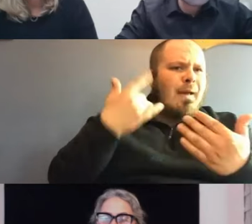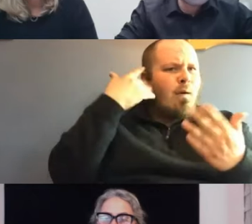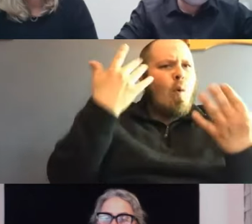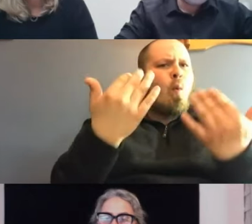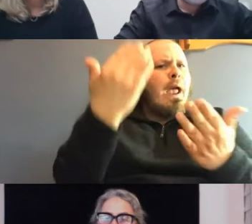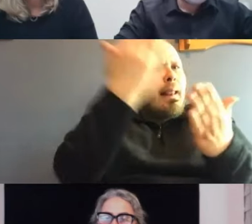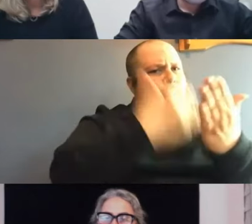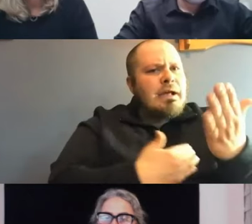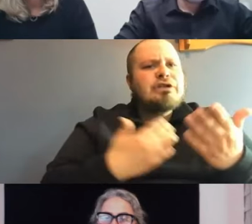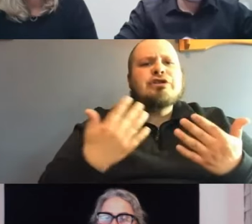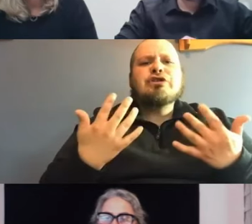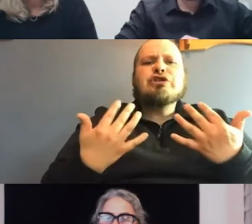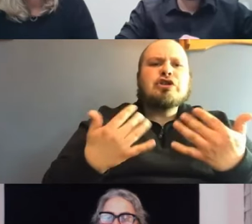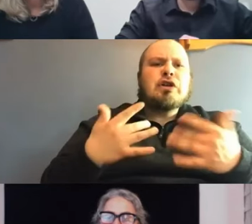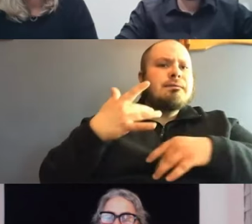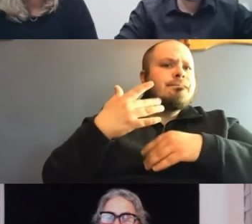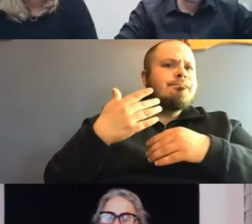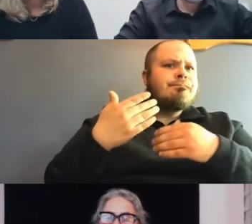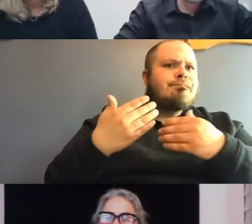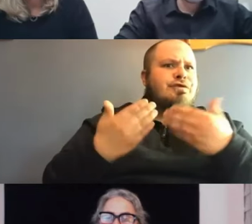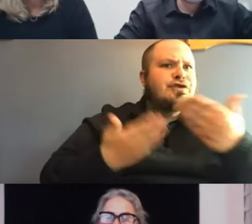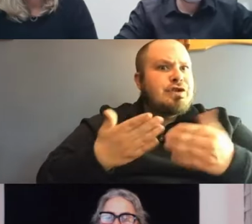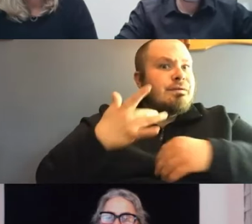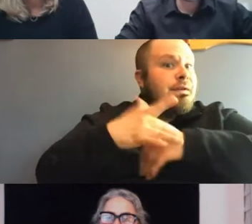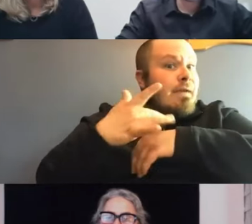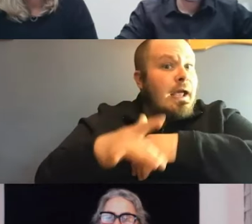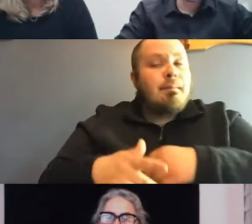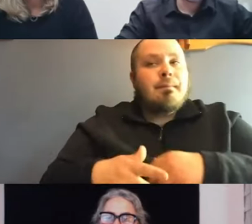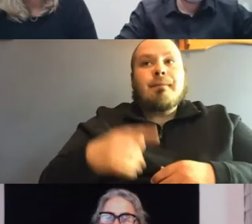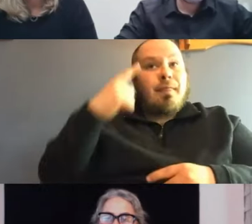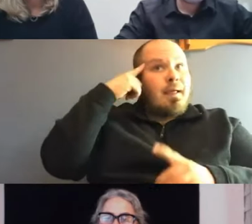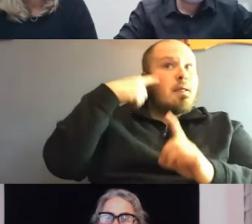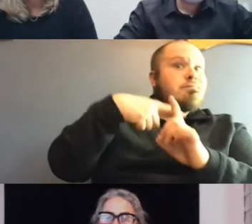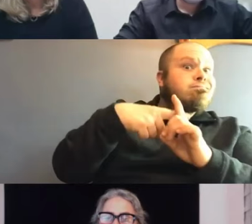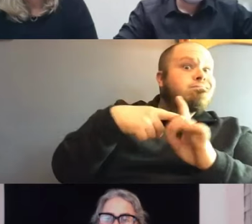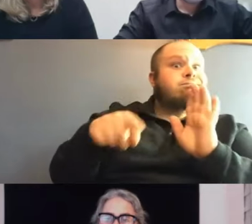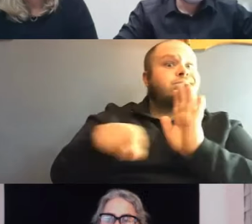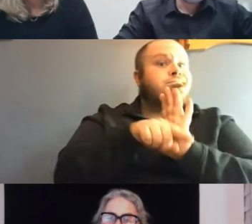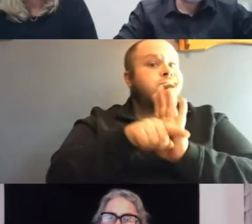like that. Talk about the pros and cons of making those decisions.